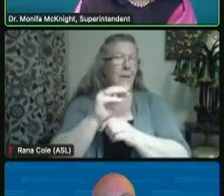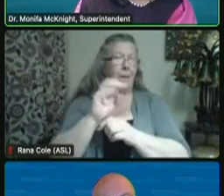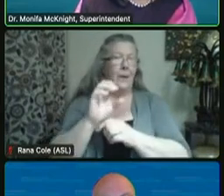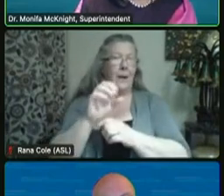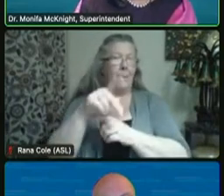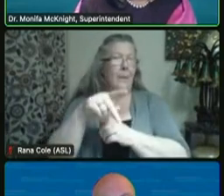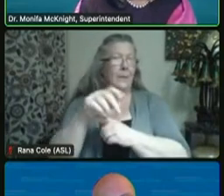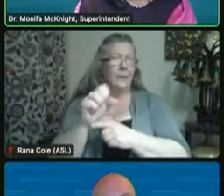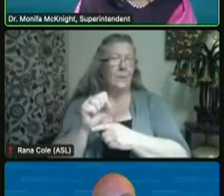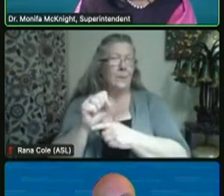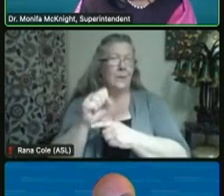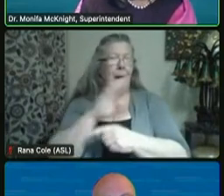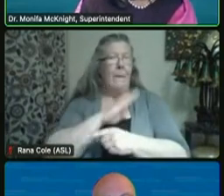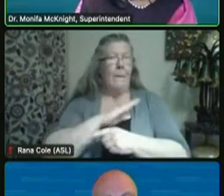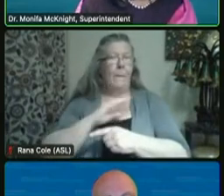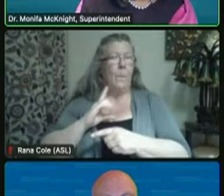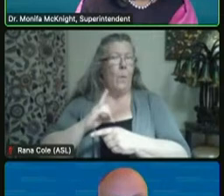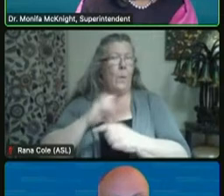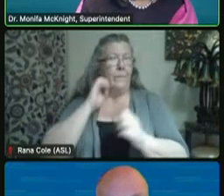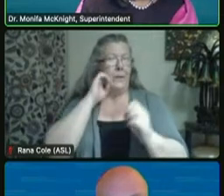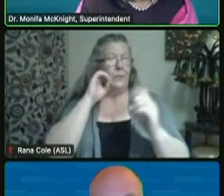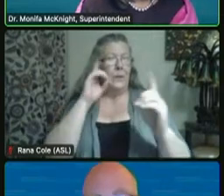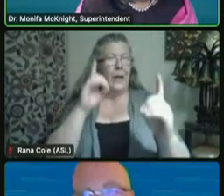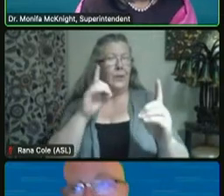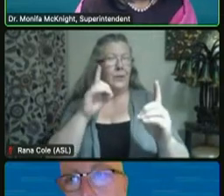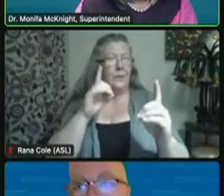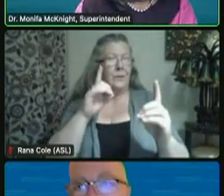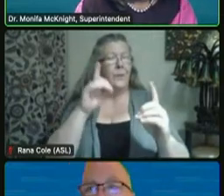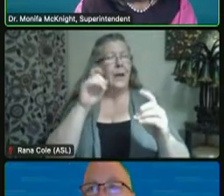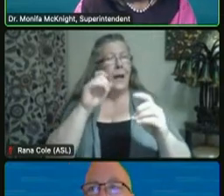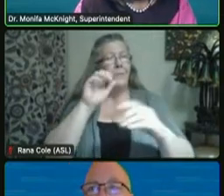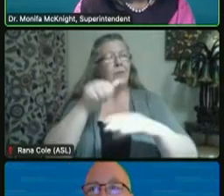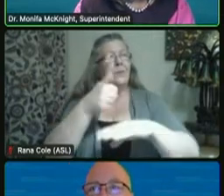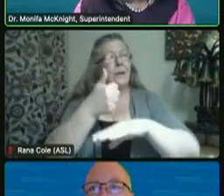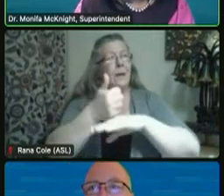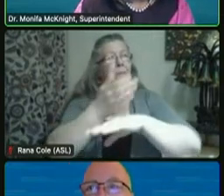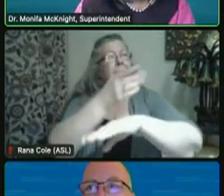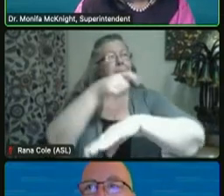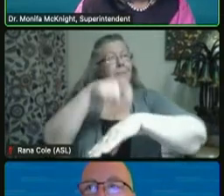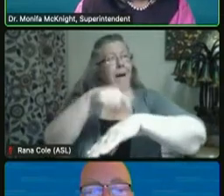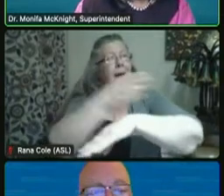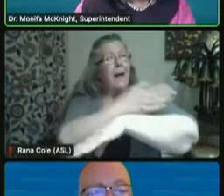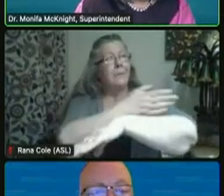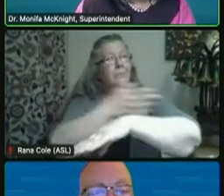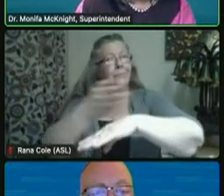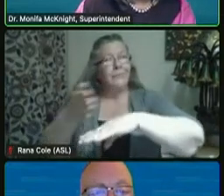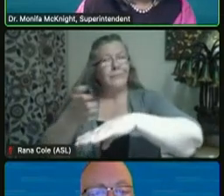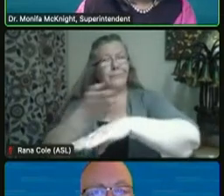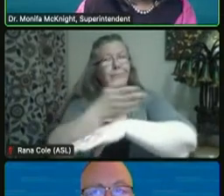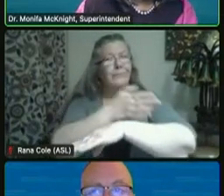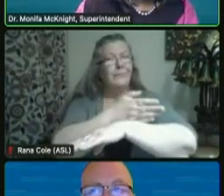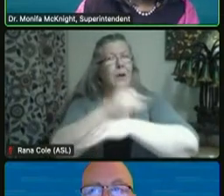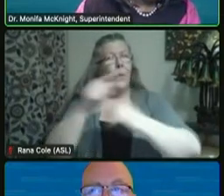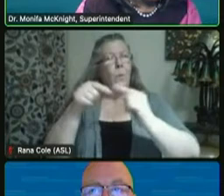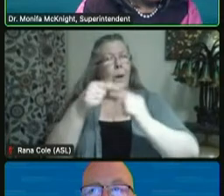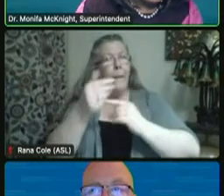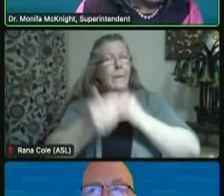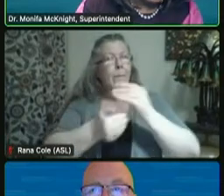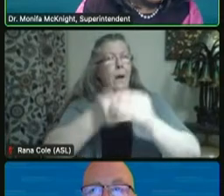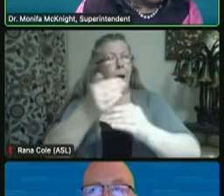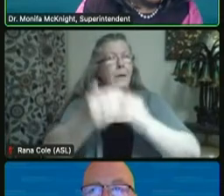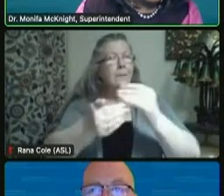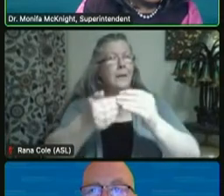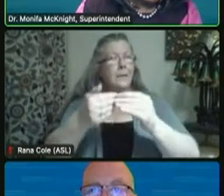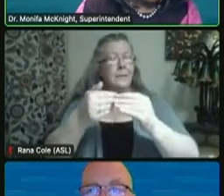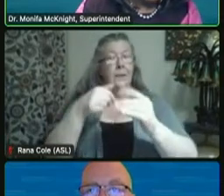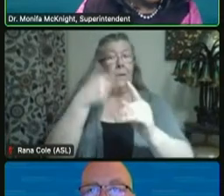Education. So I wanted to highlight the timeline so that you can understand where you can advocate and assert your voice in the process over the next few months as